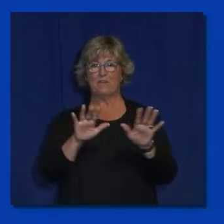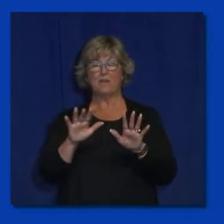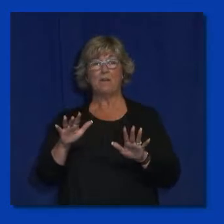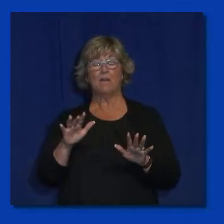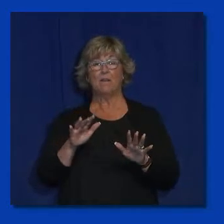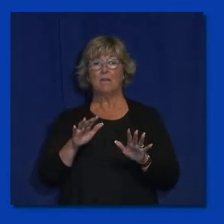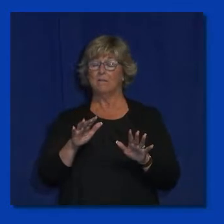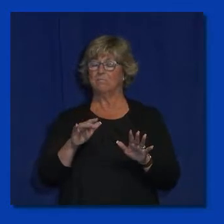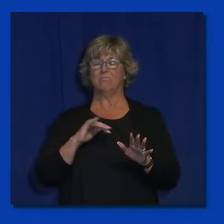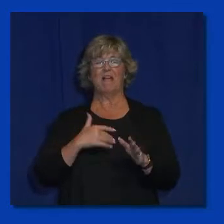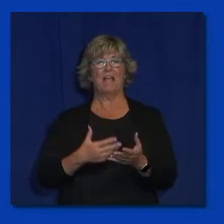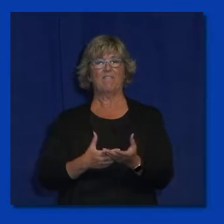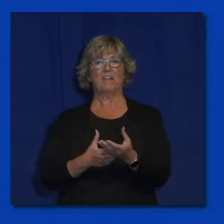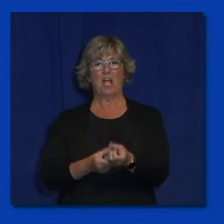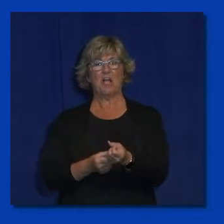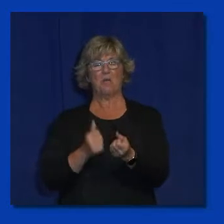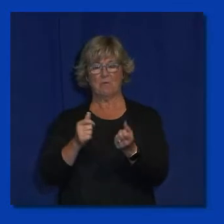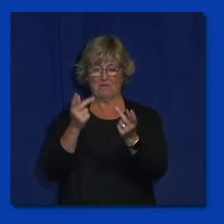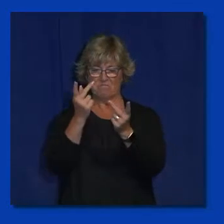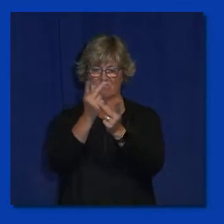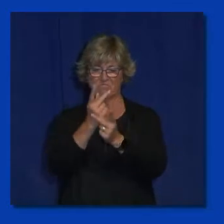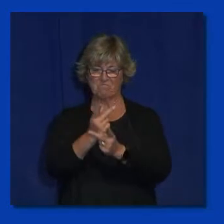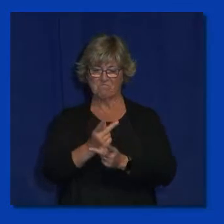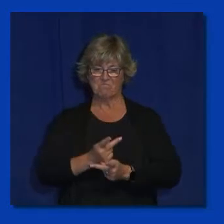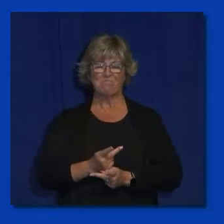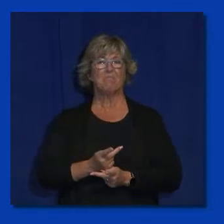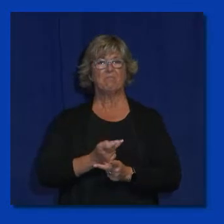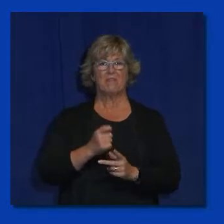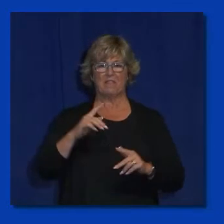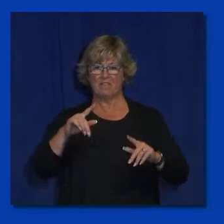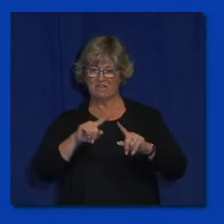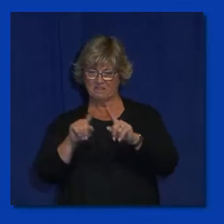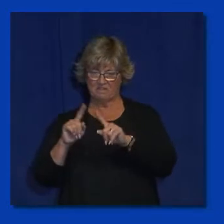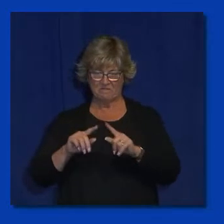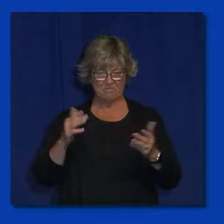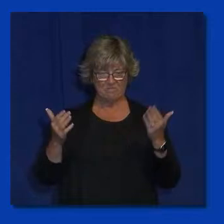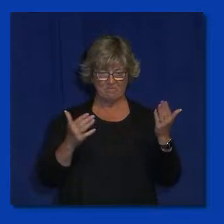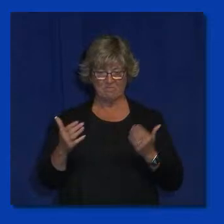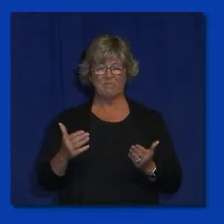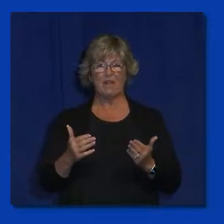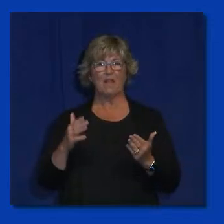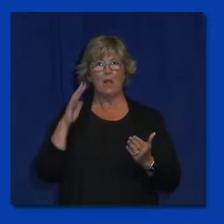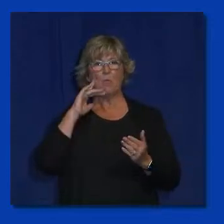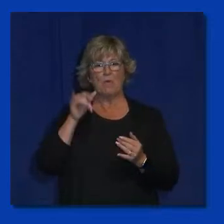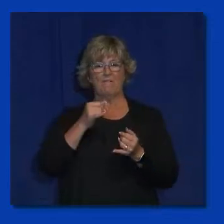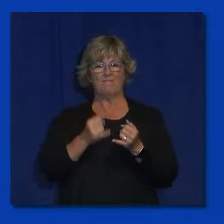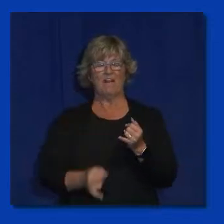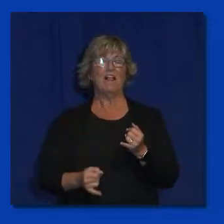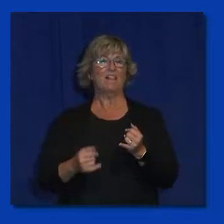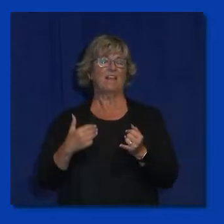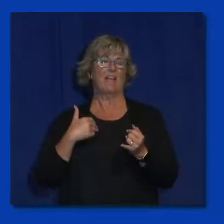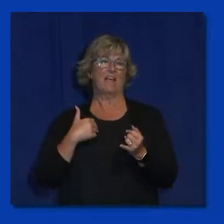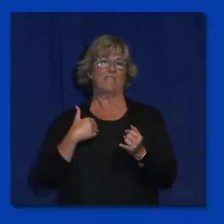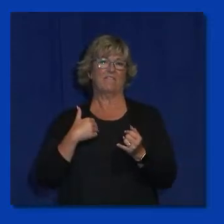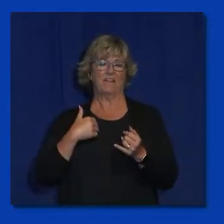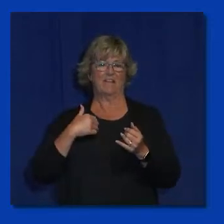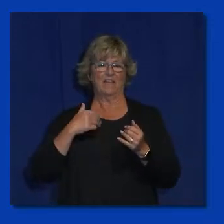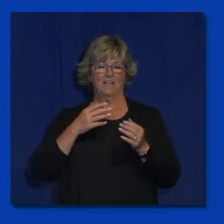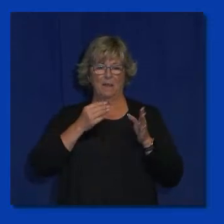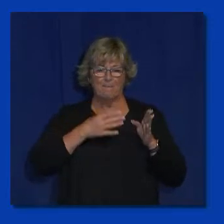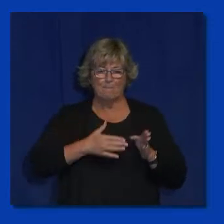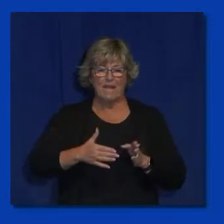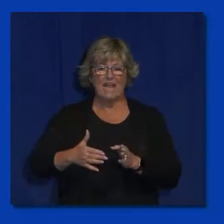have all the confidence in the world we'll be able to square those modest differences, and we'll come around to a number and a